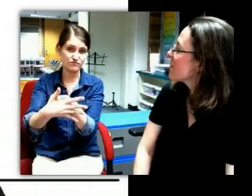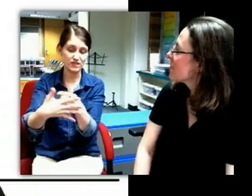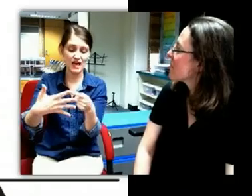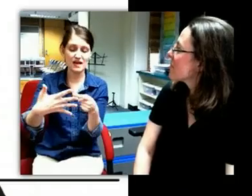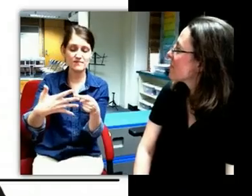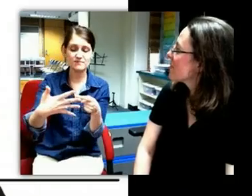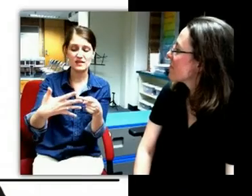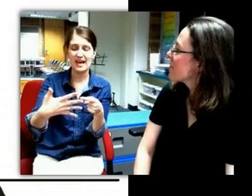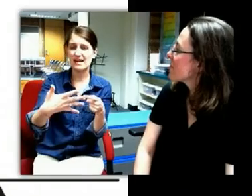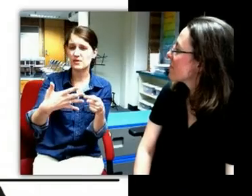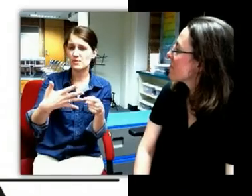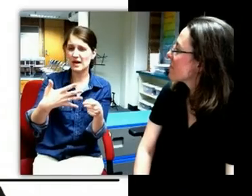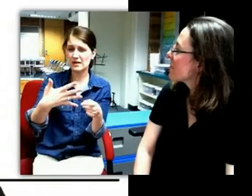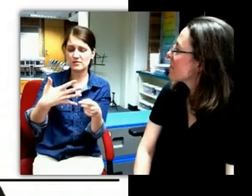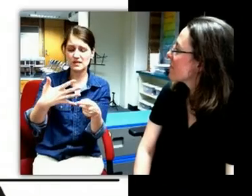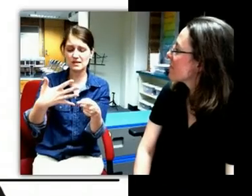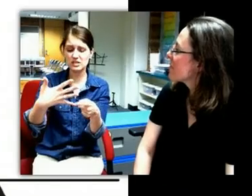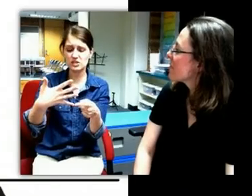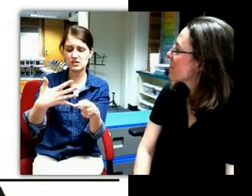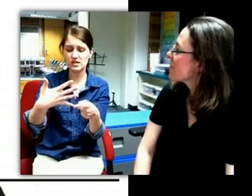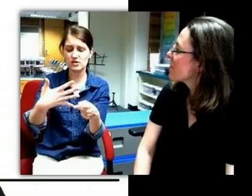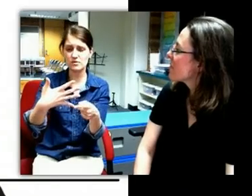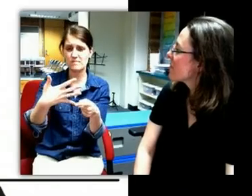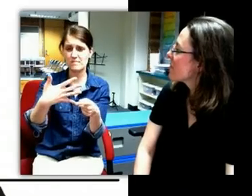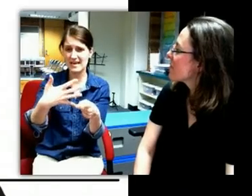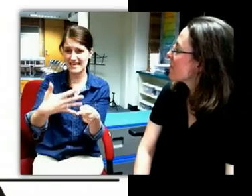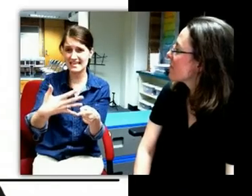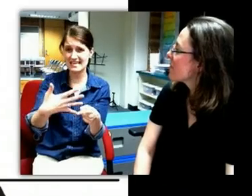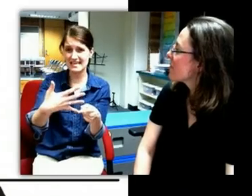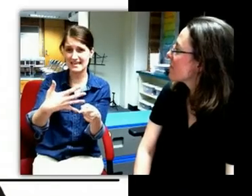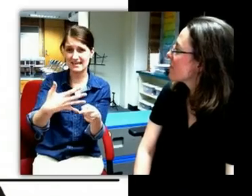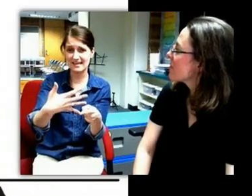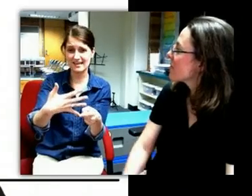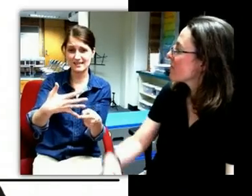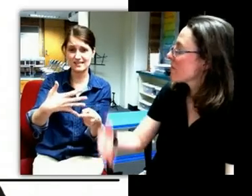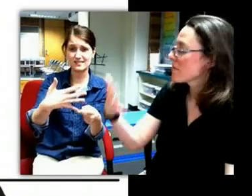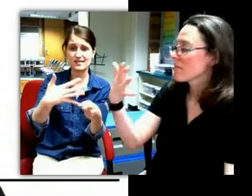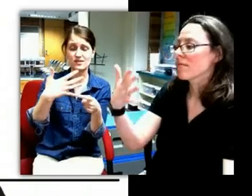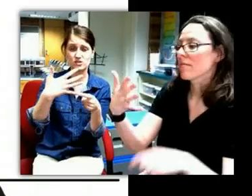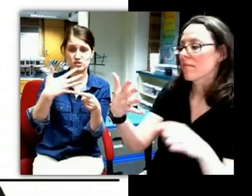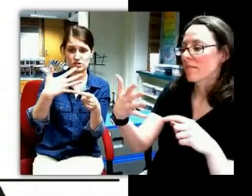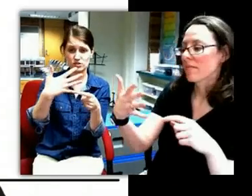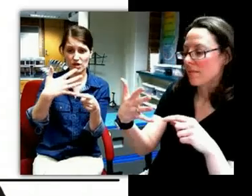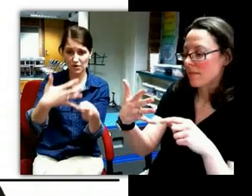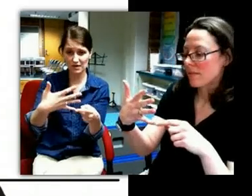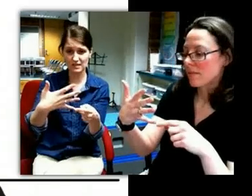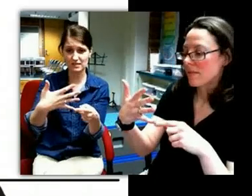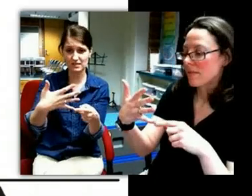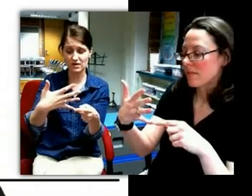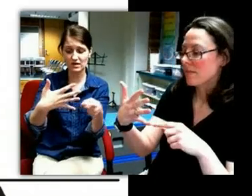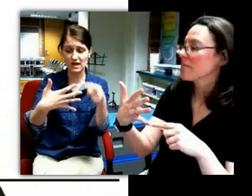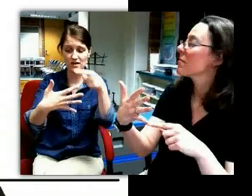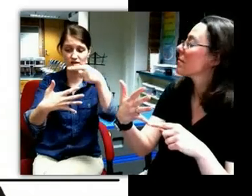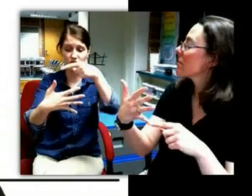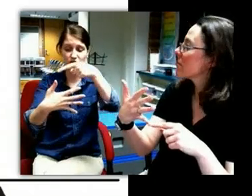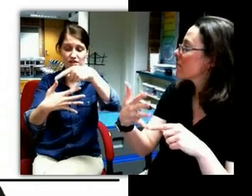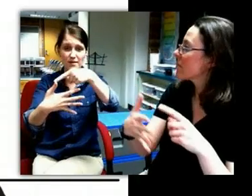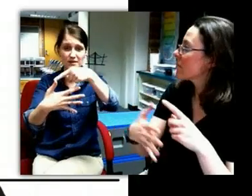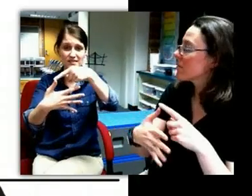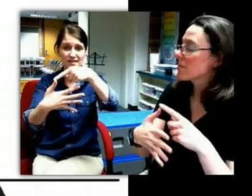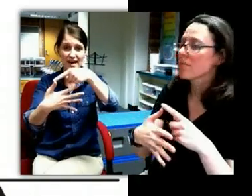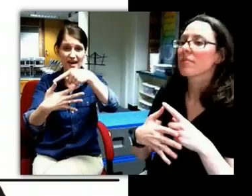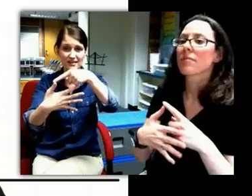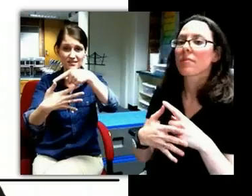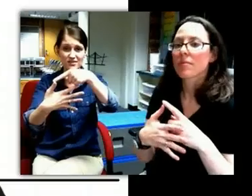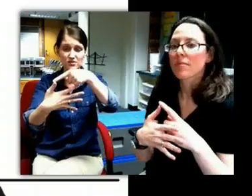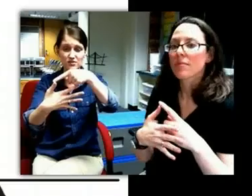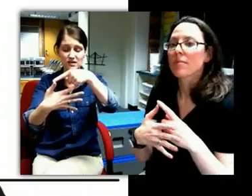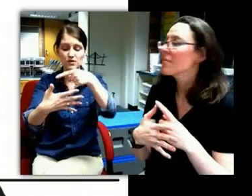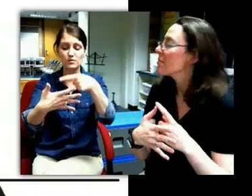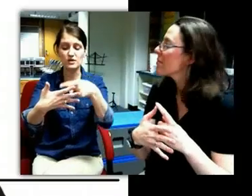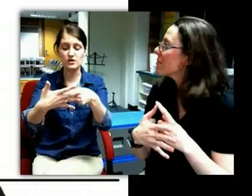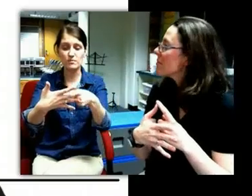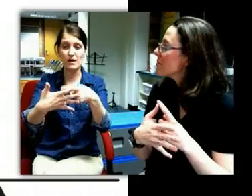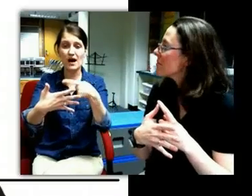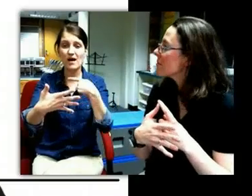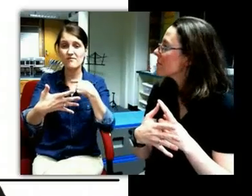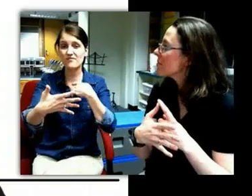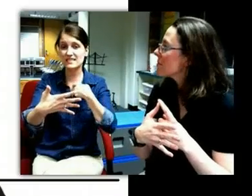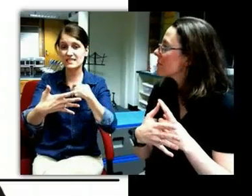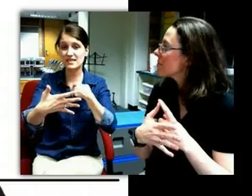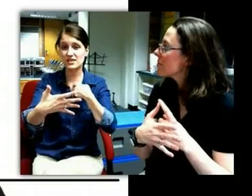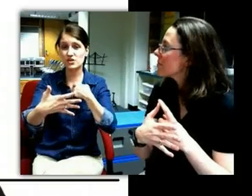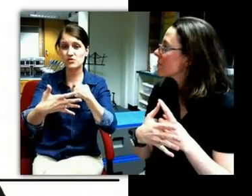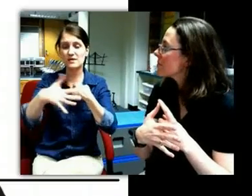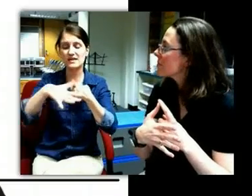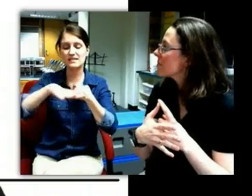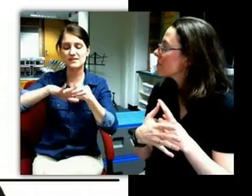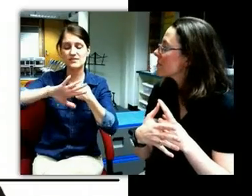too. Okay? And you want to really make sure that your pinky is the lowest note and your thumb is the highest note with your